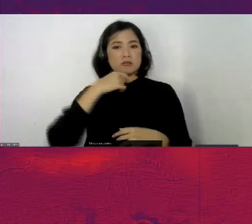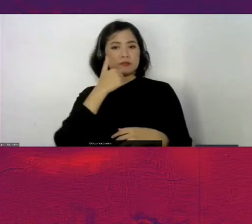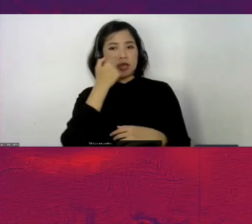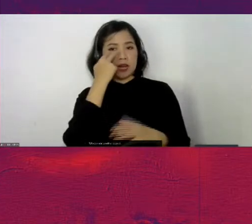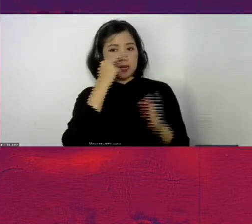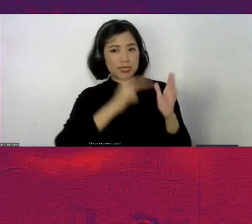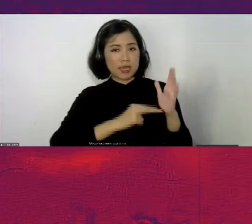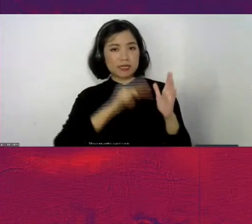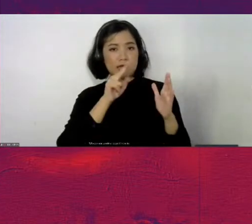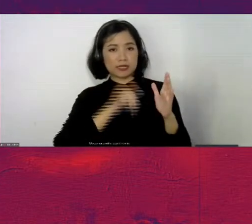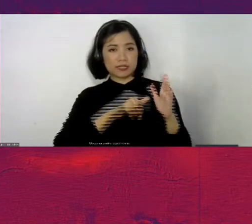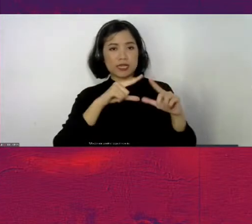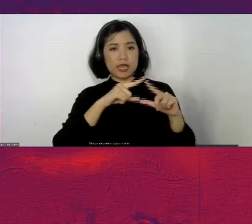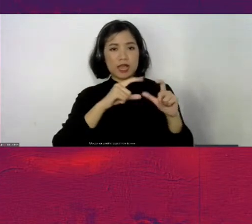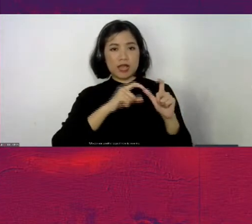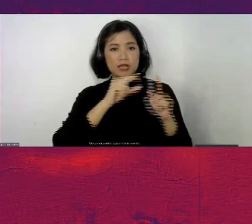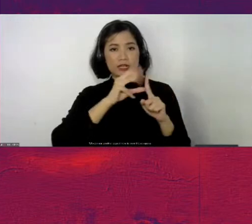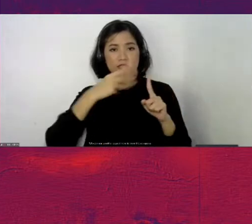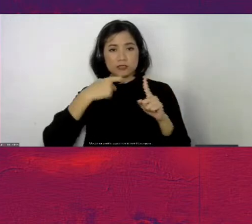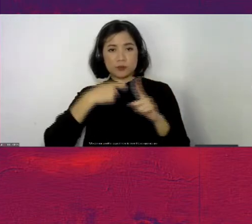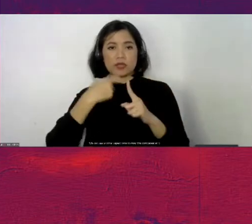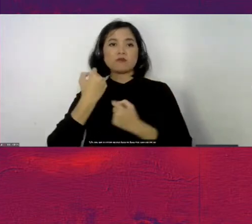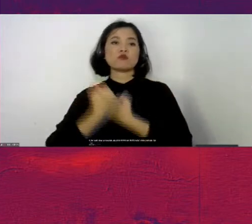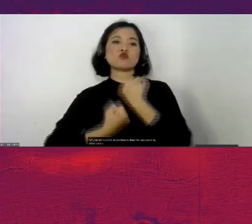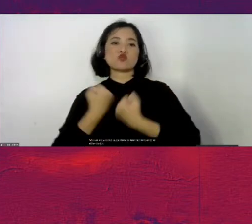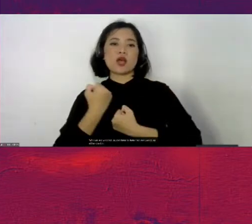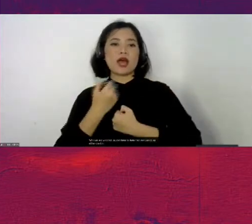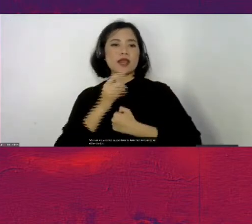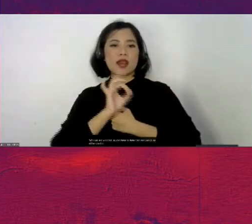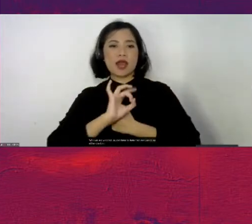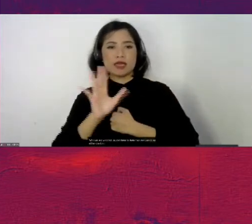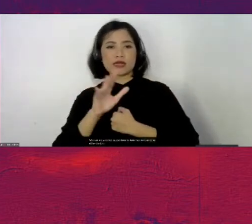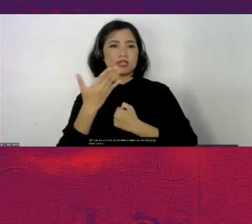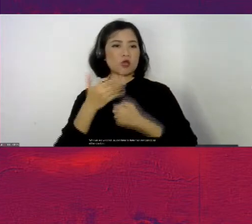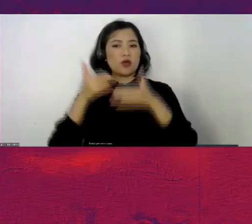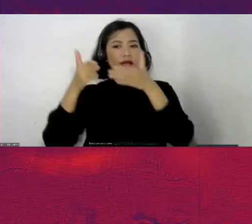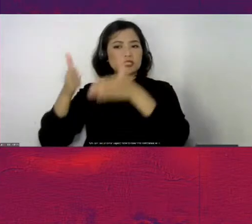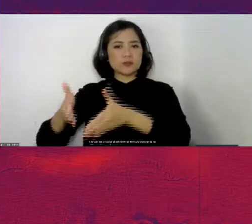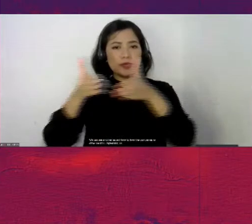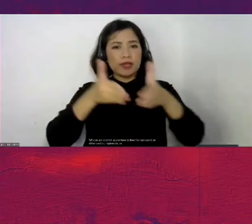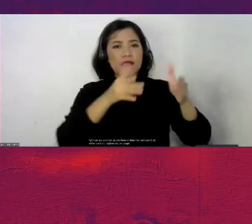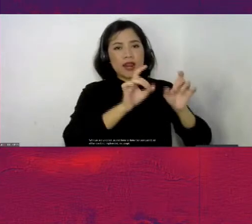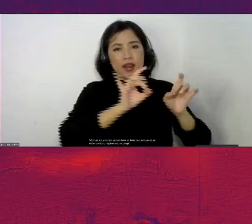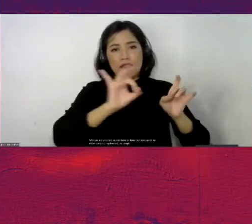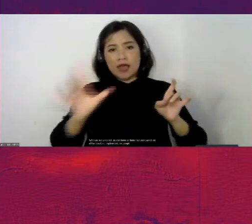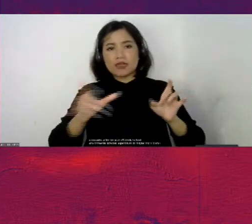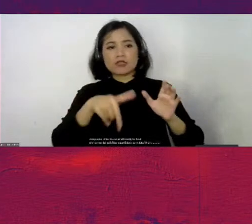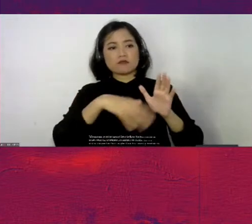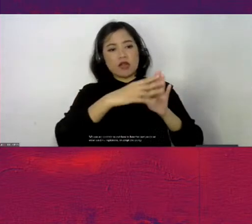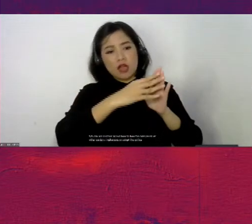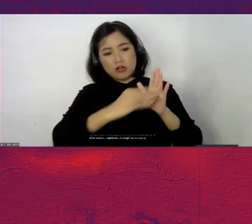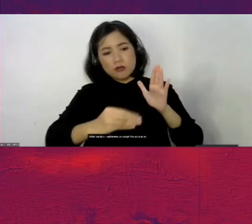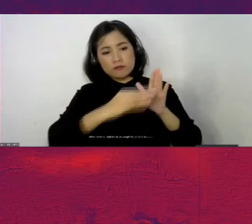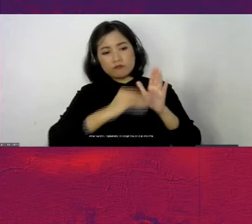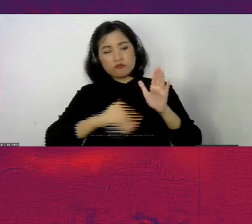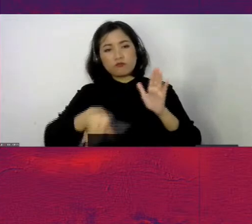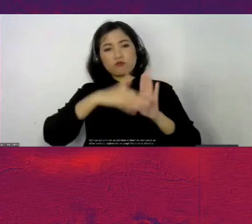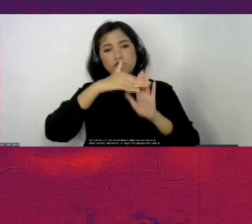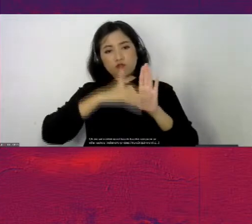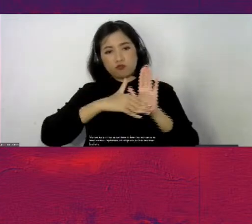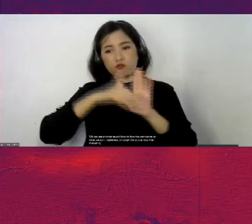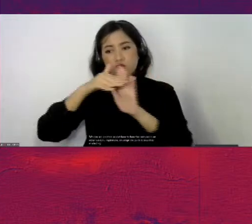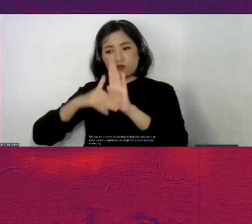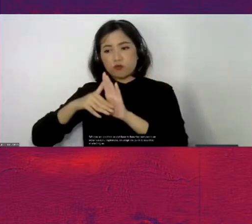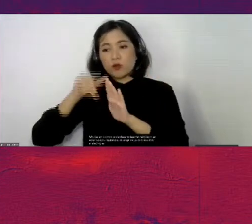how the companies or other sectors implement or adopt the policies into their budgeting